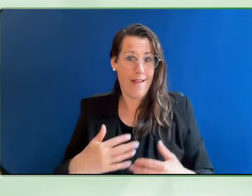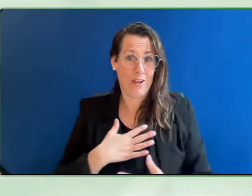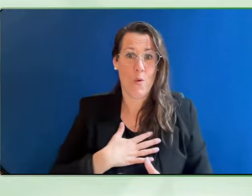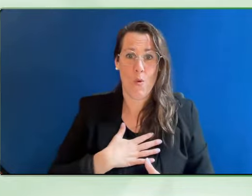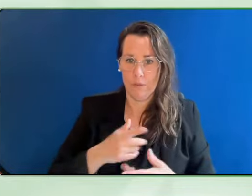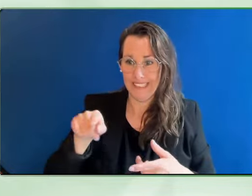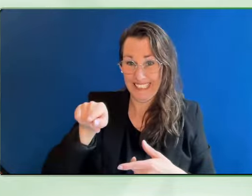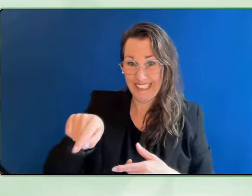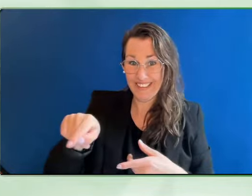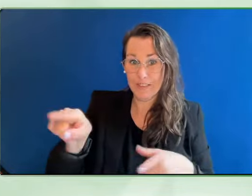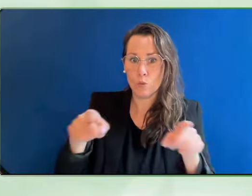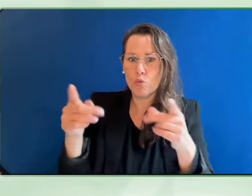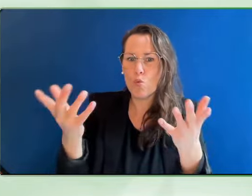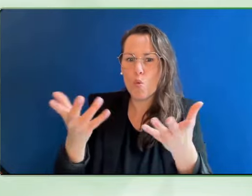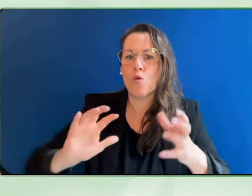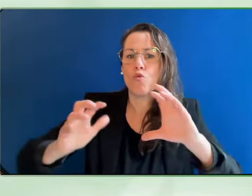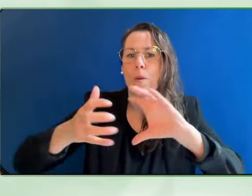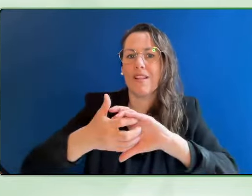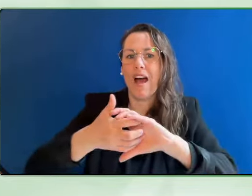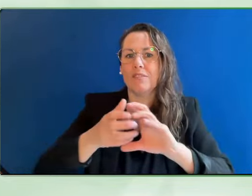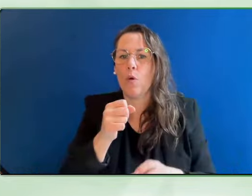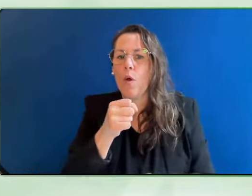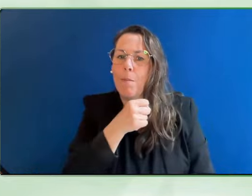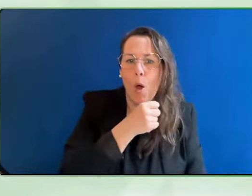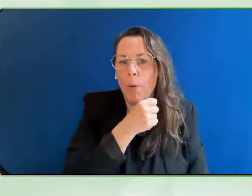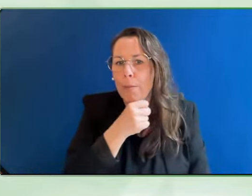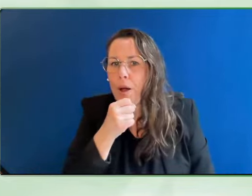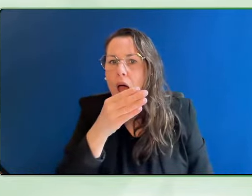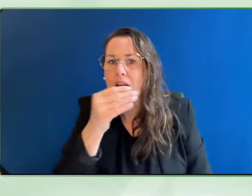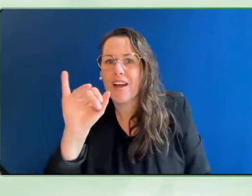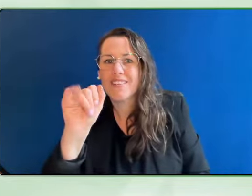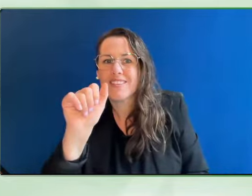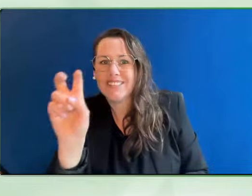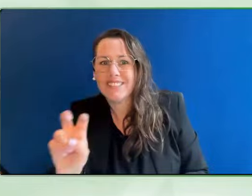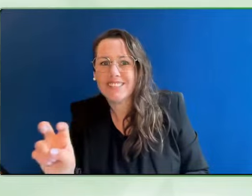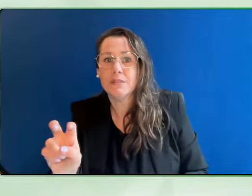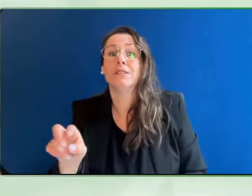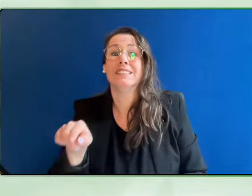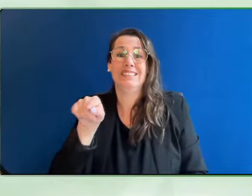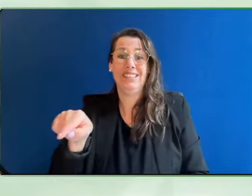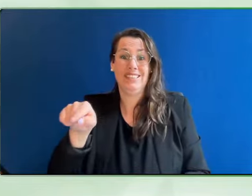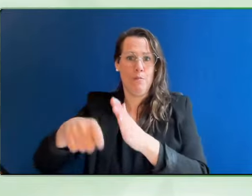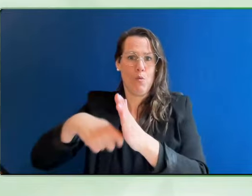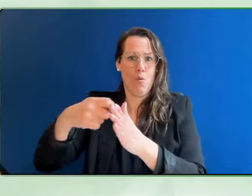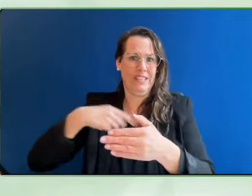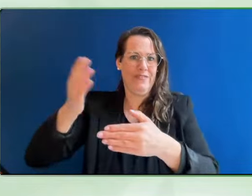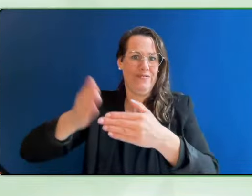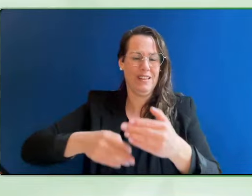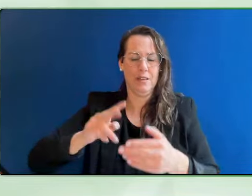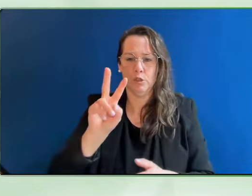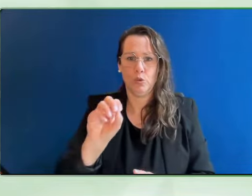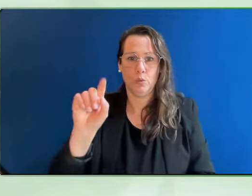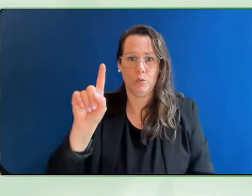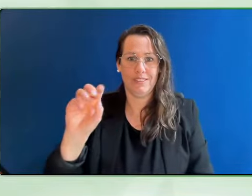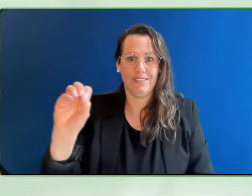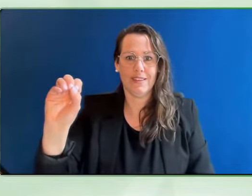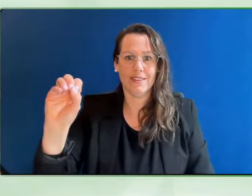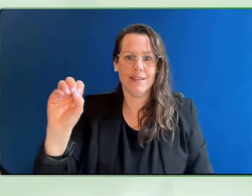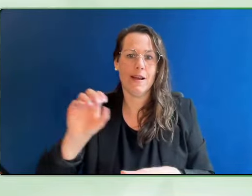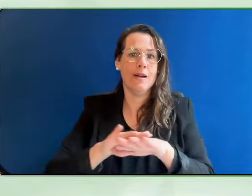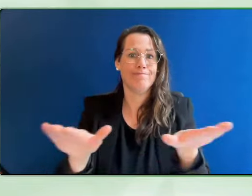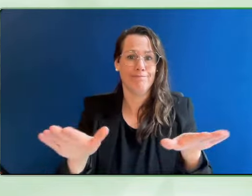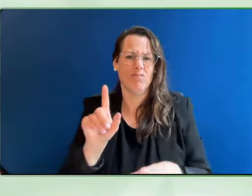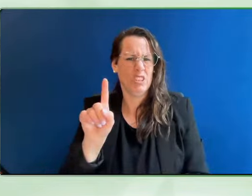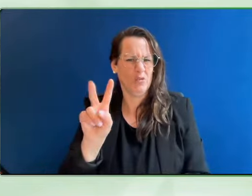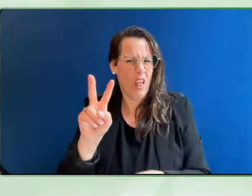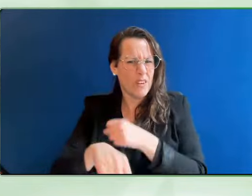improvisational club night in Budapest that we do. That's every month. I invite some friends of mine who